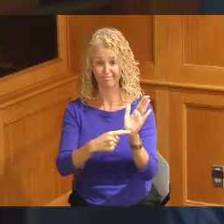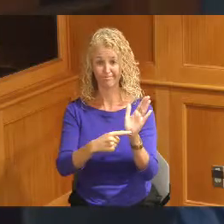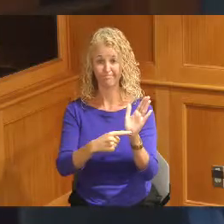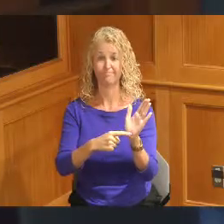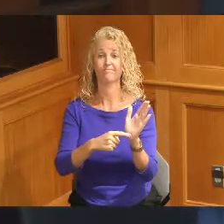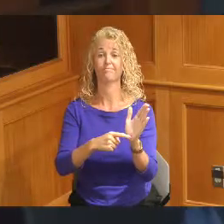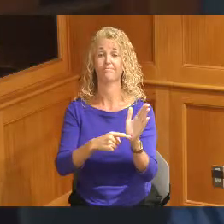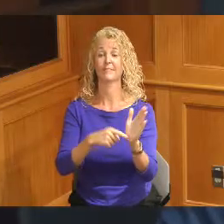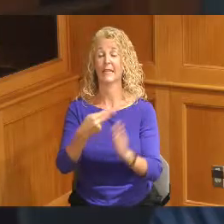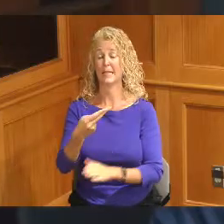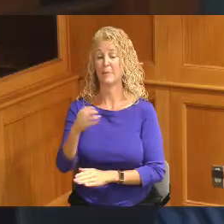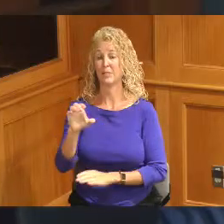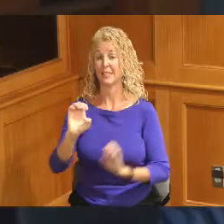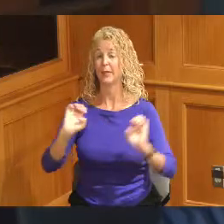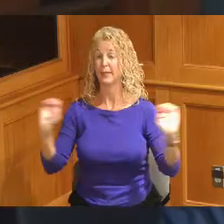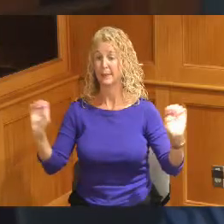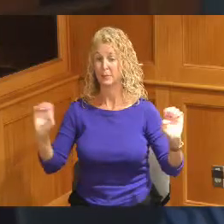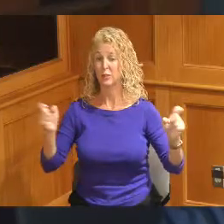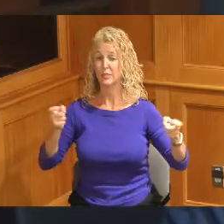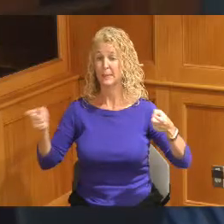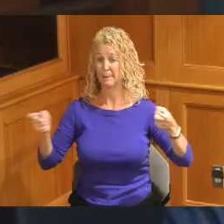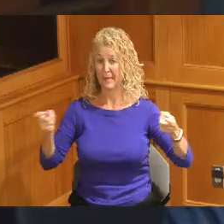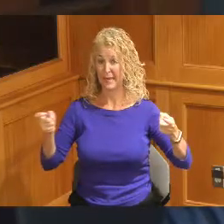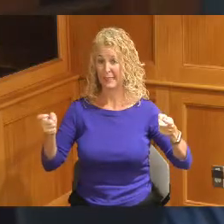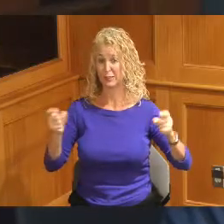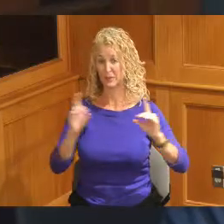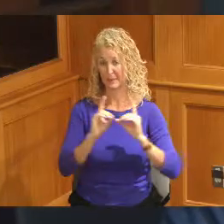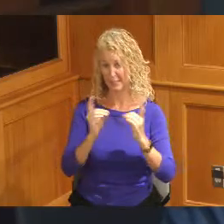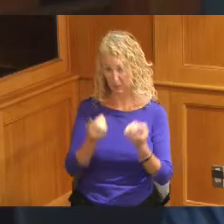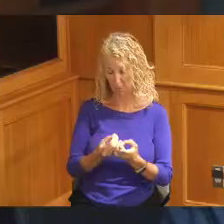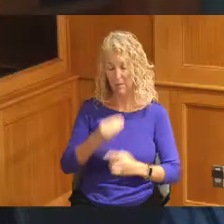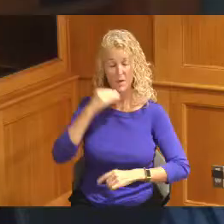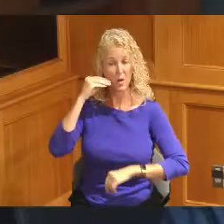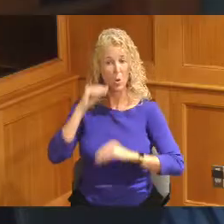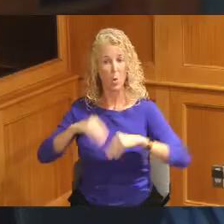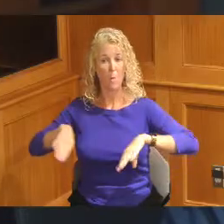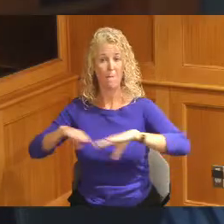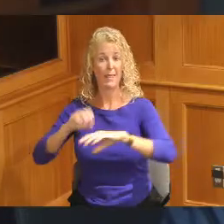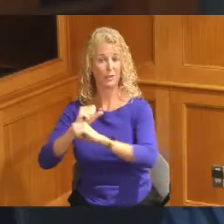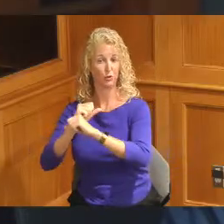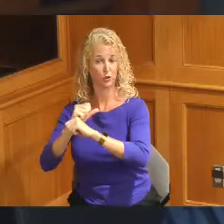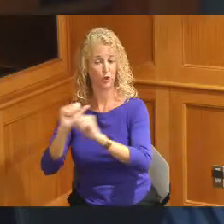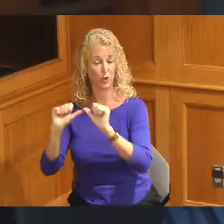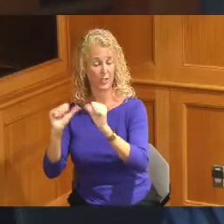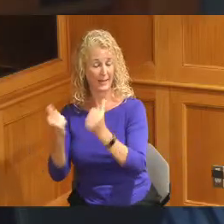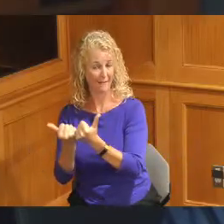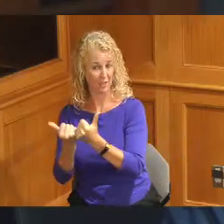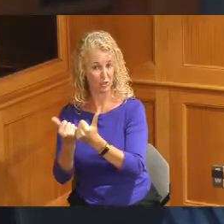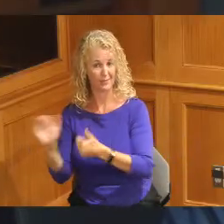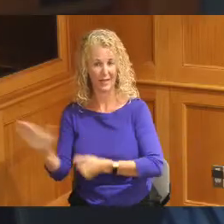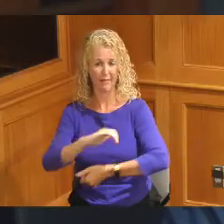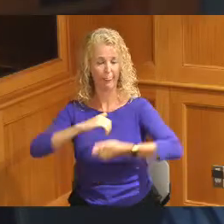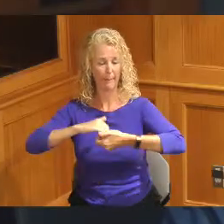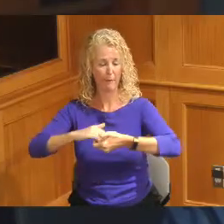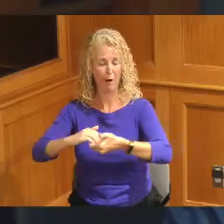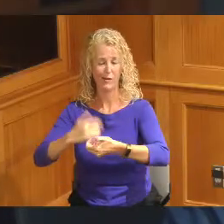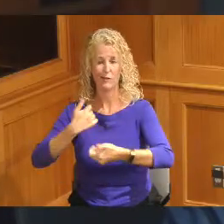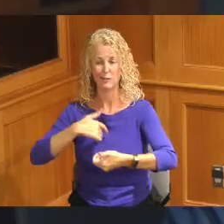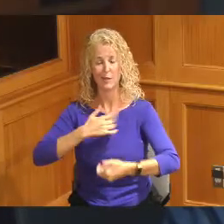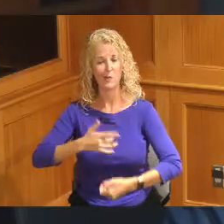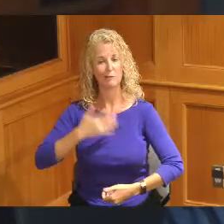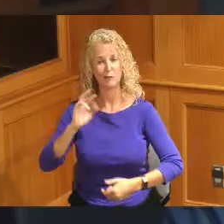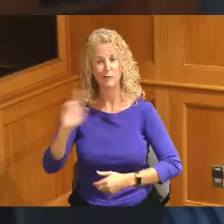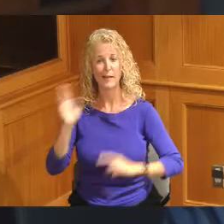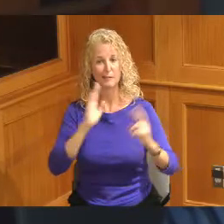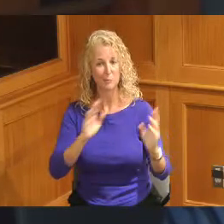of Hamilton County Emergency Management and Homeland Security Agency and its partners to prepare, protect,